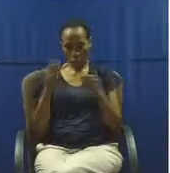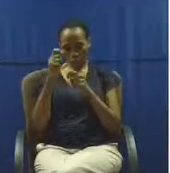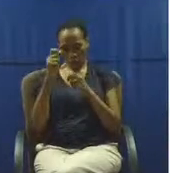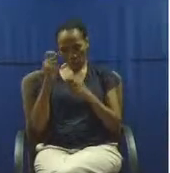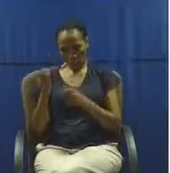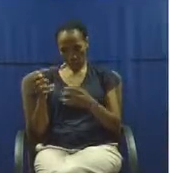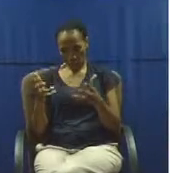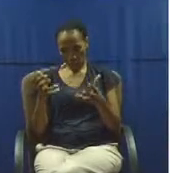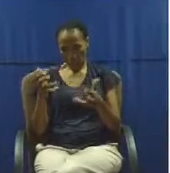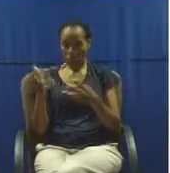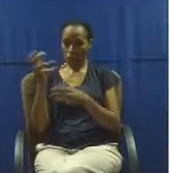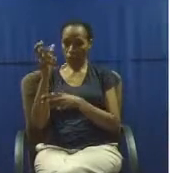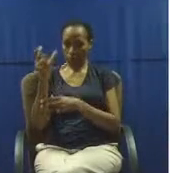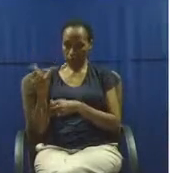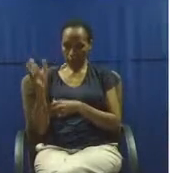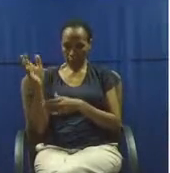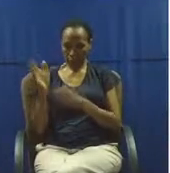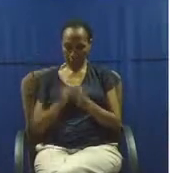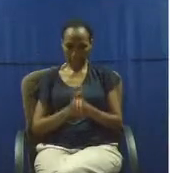Honorable Speaker.